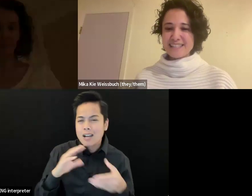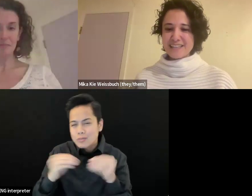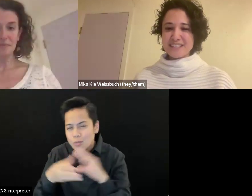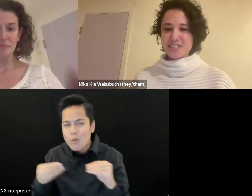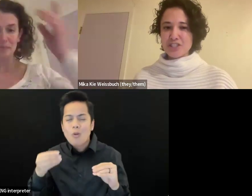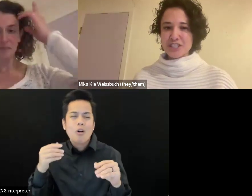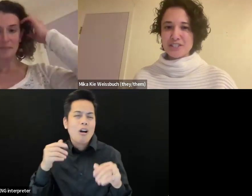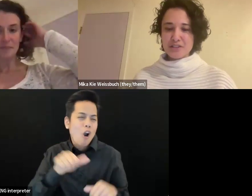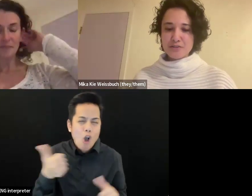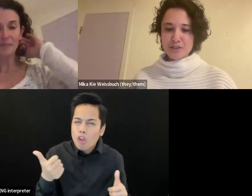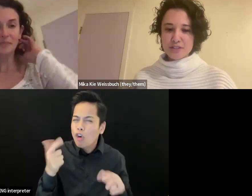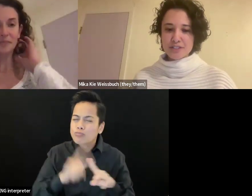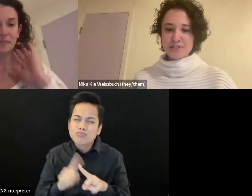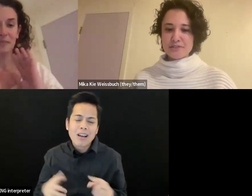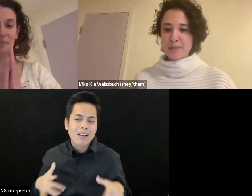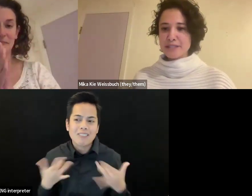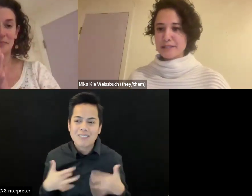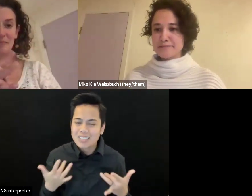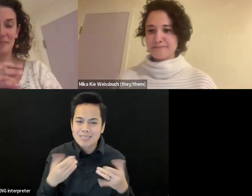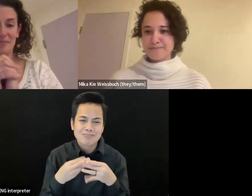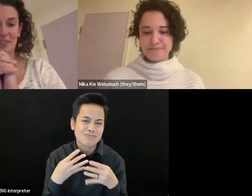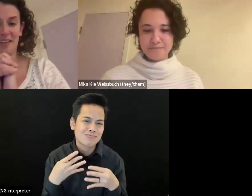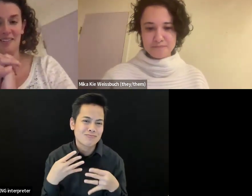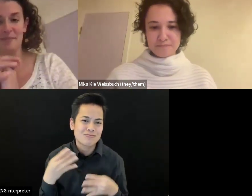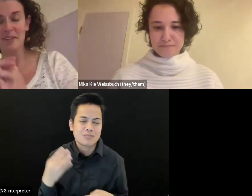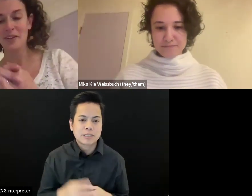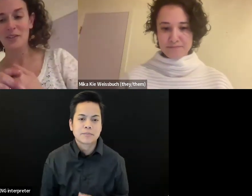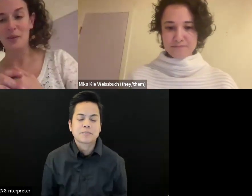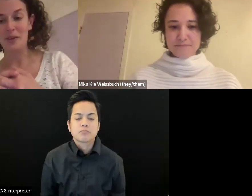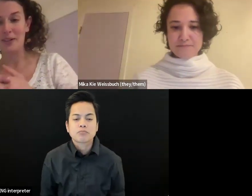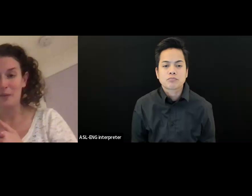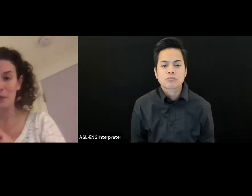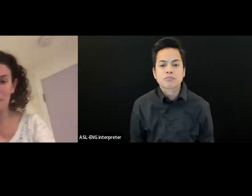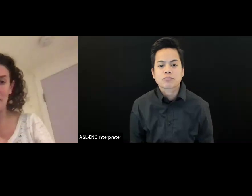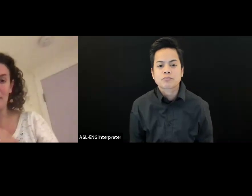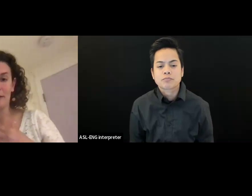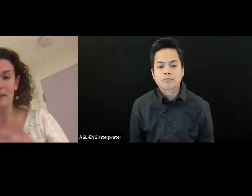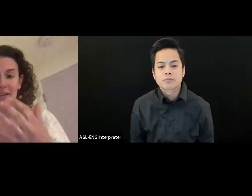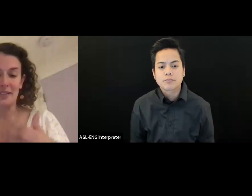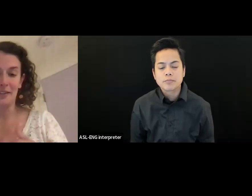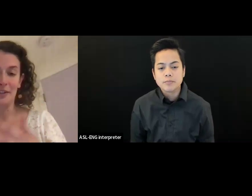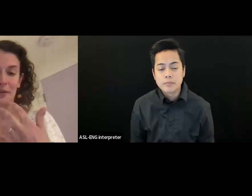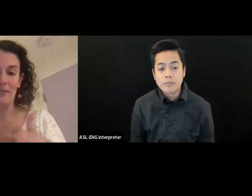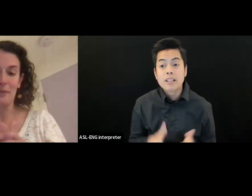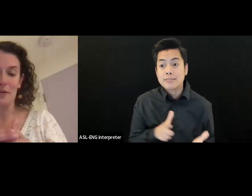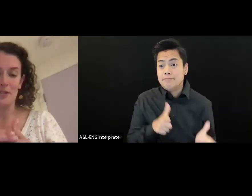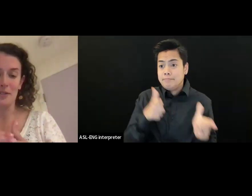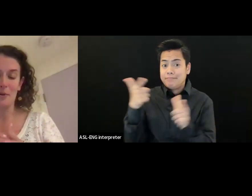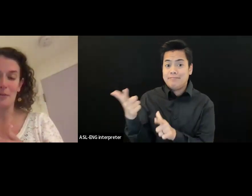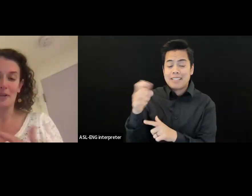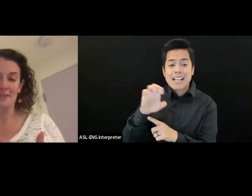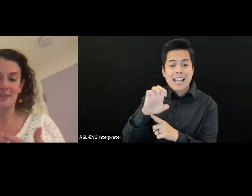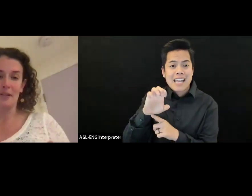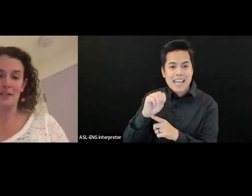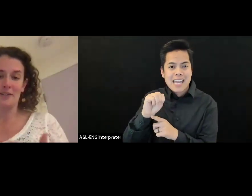And I'm going to turn it over to Emily now. Yeah. So we'll be collecting Q&A from you in